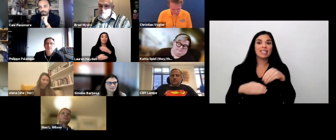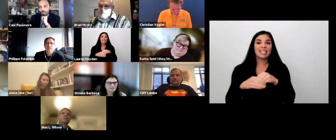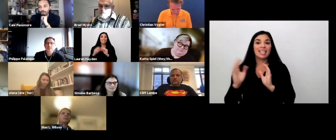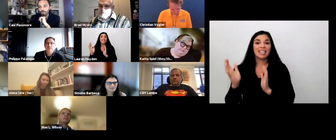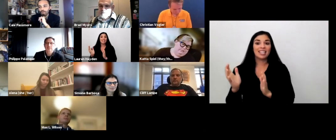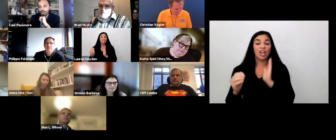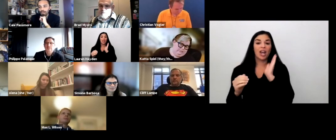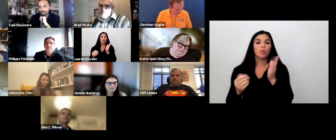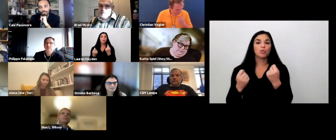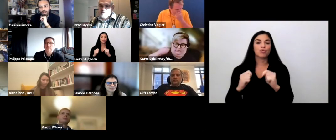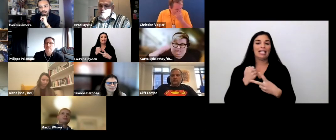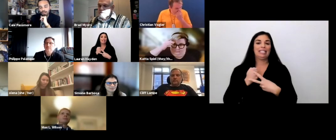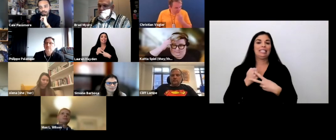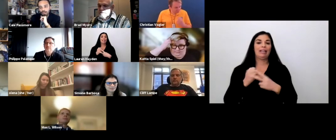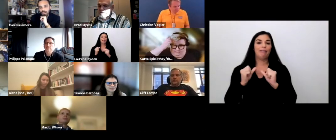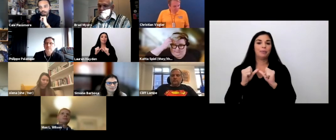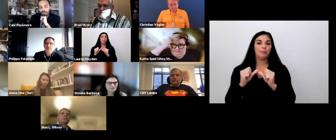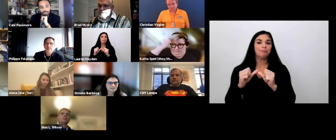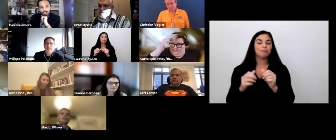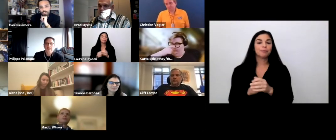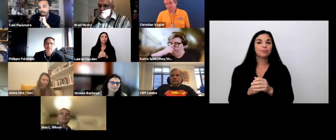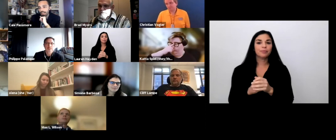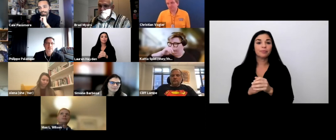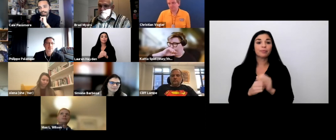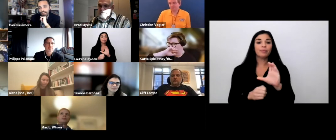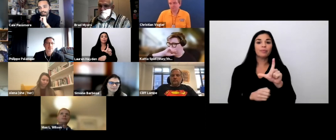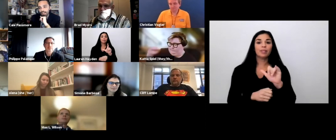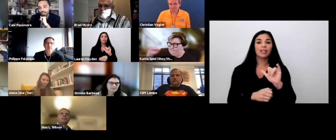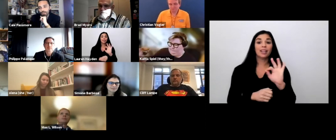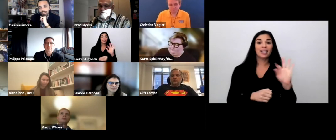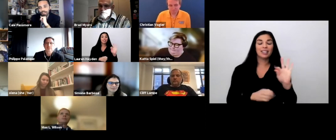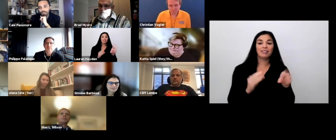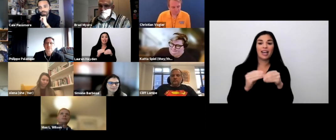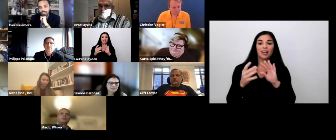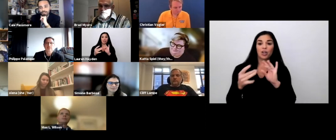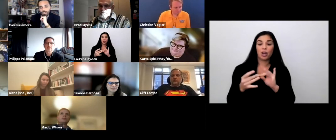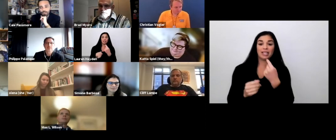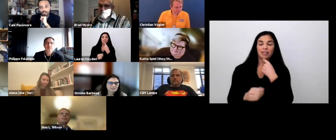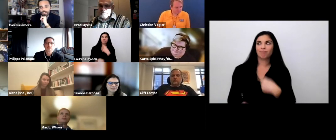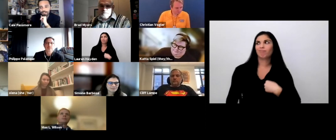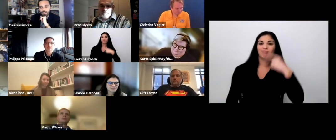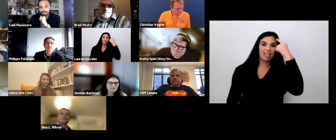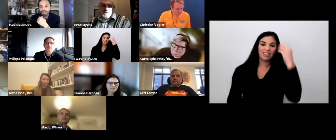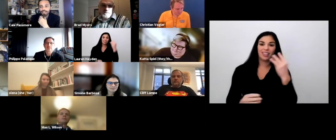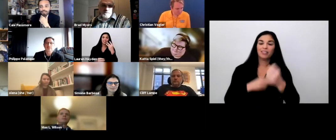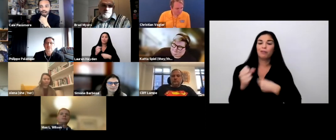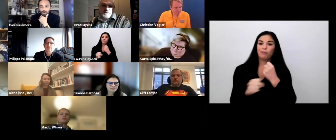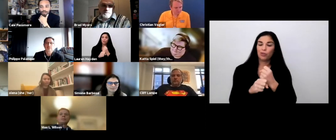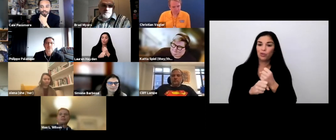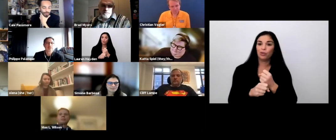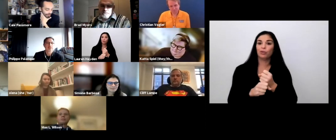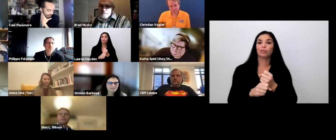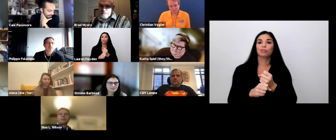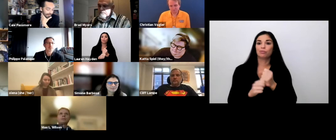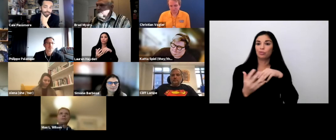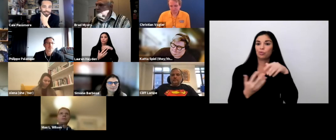in some form or another. Cliff in chat has added, I think it's going to take a few years to socialize ACM to the idea of how we